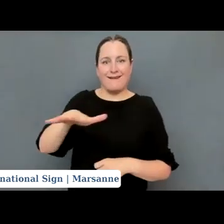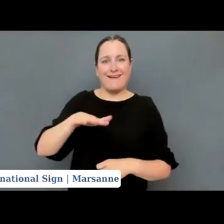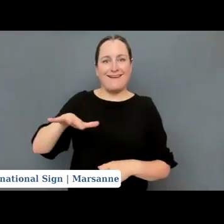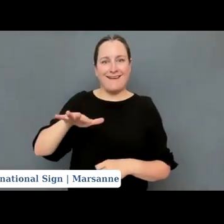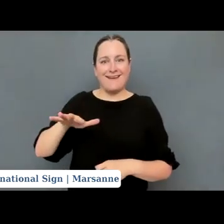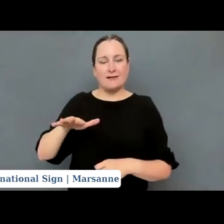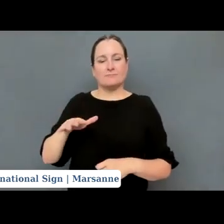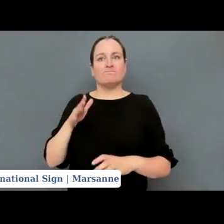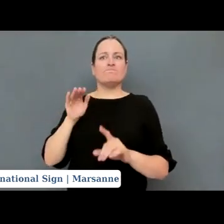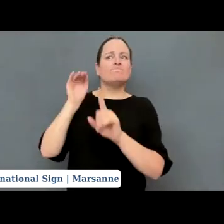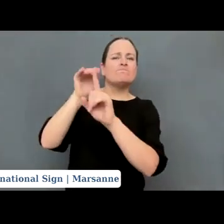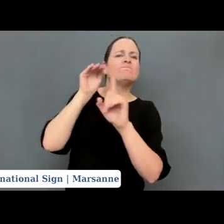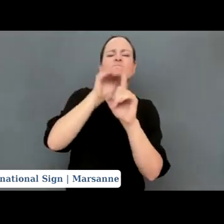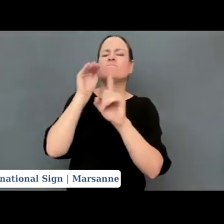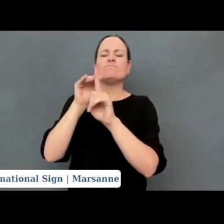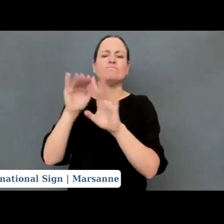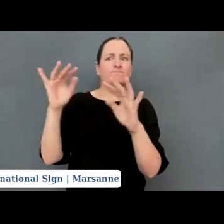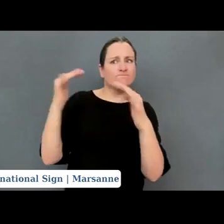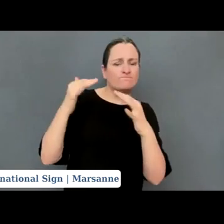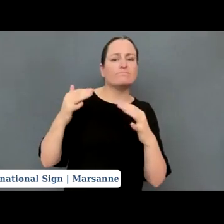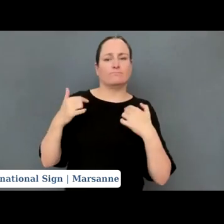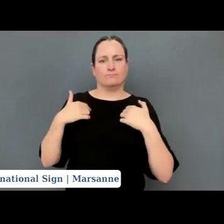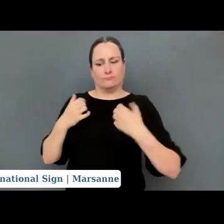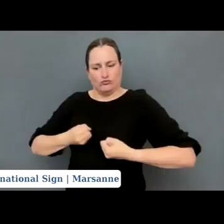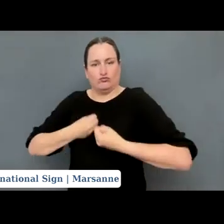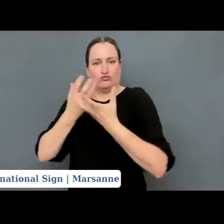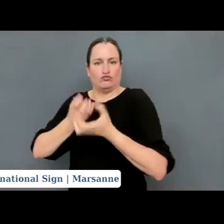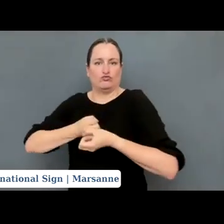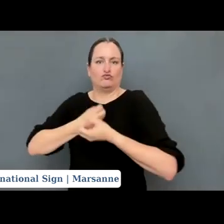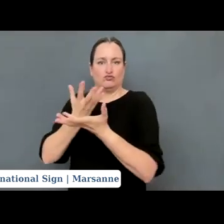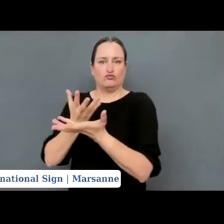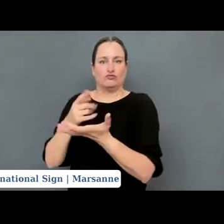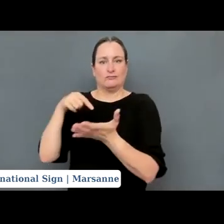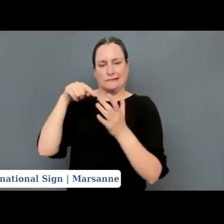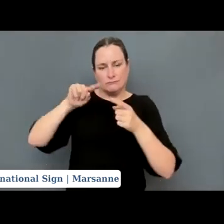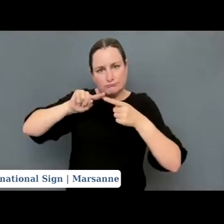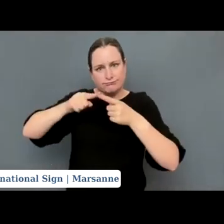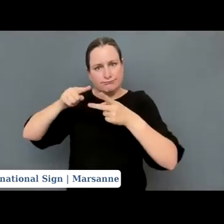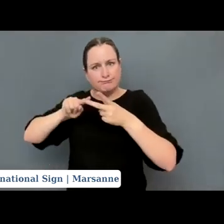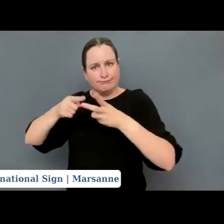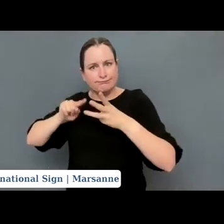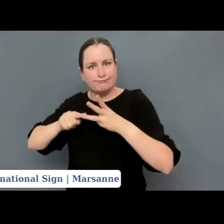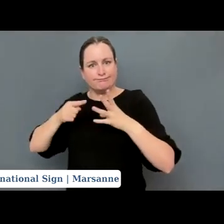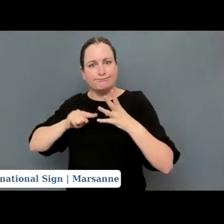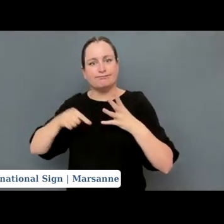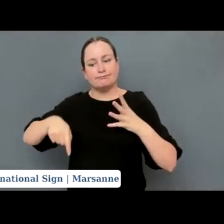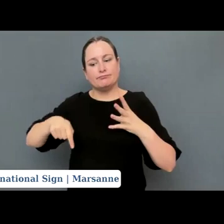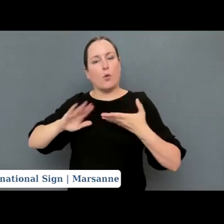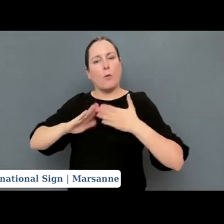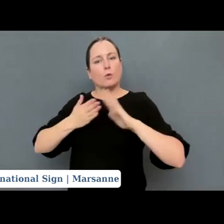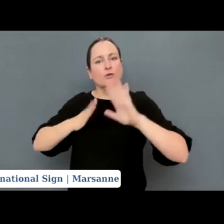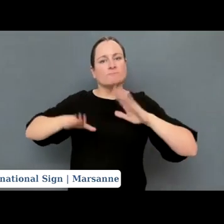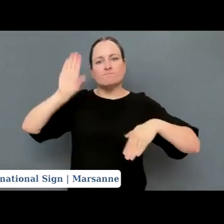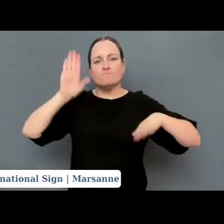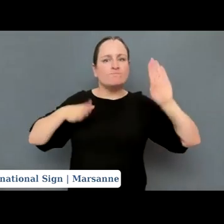give our support to the key points. On the one side, we summon the community, the beneficiaries of